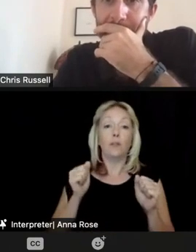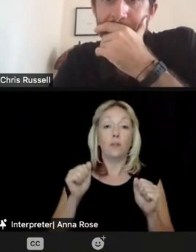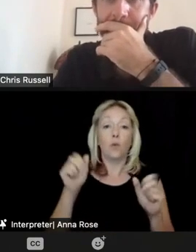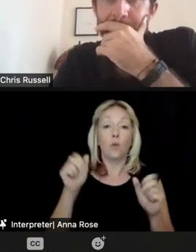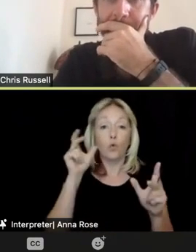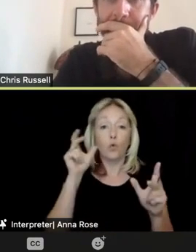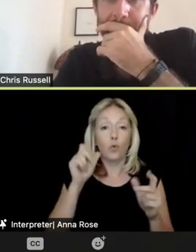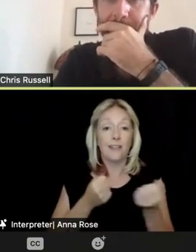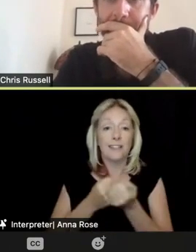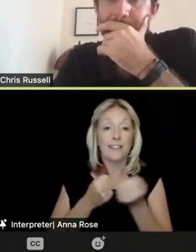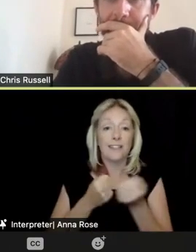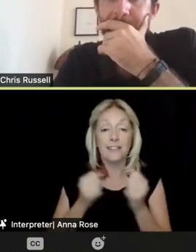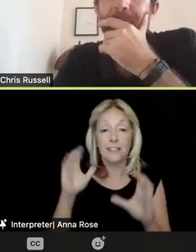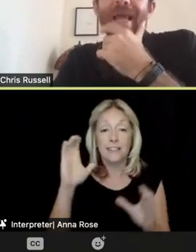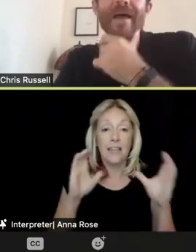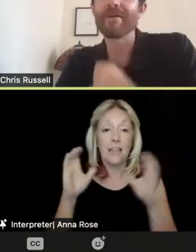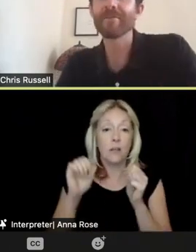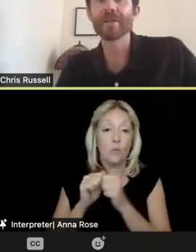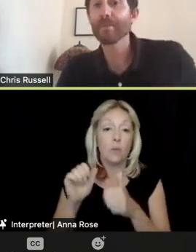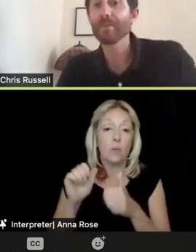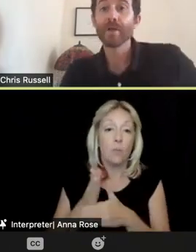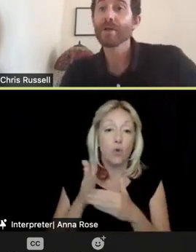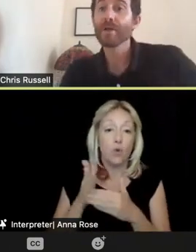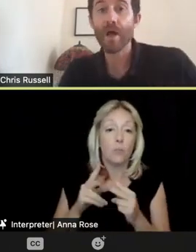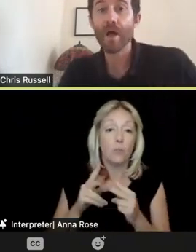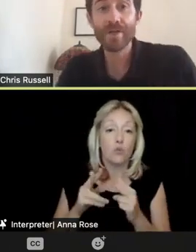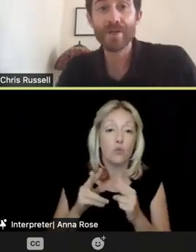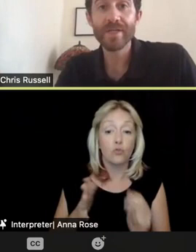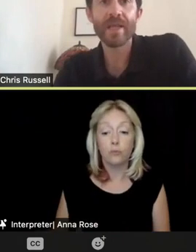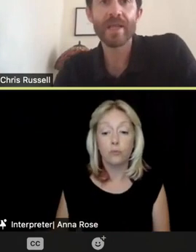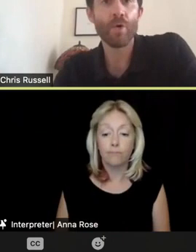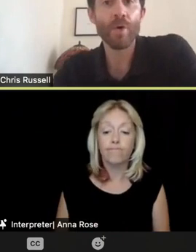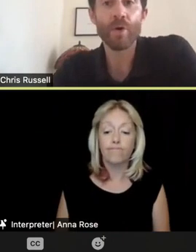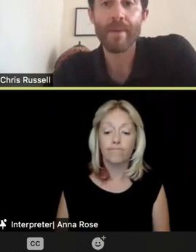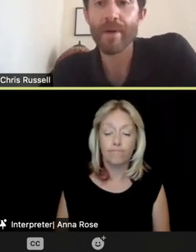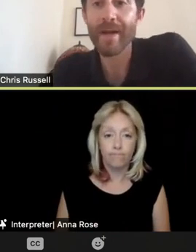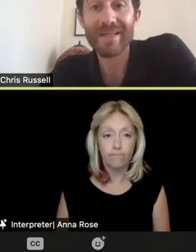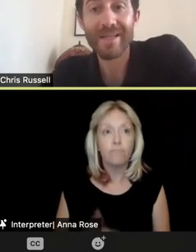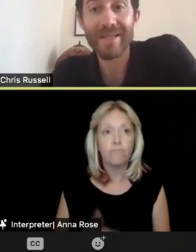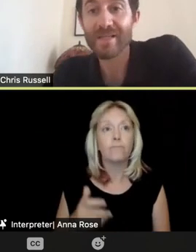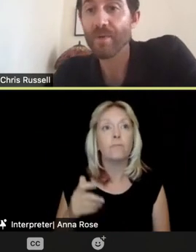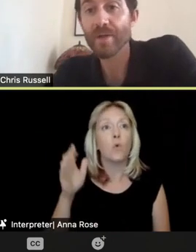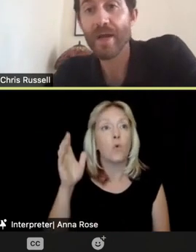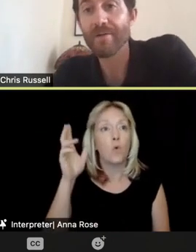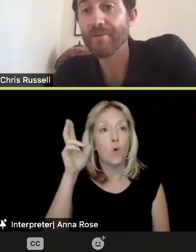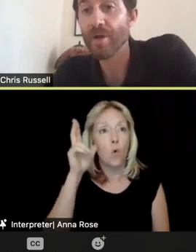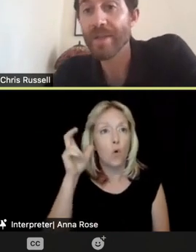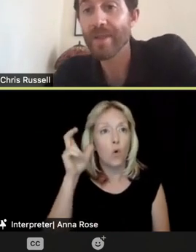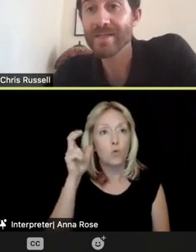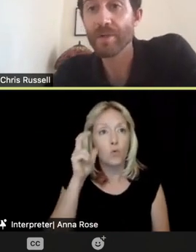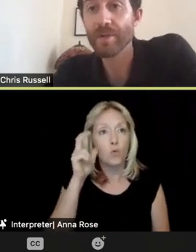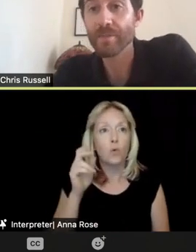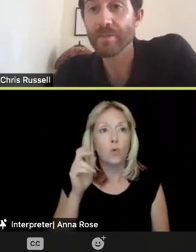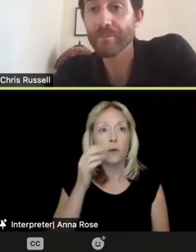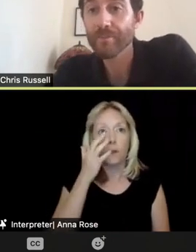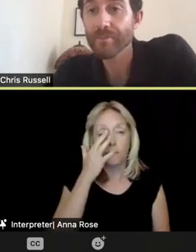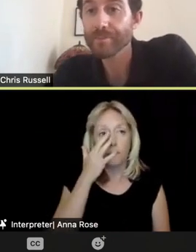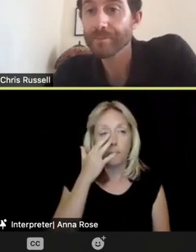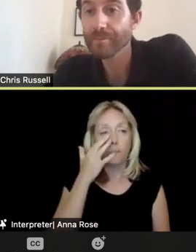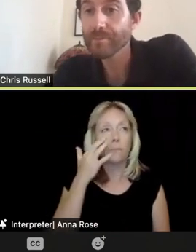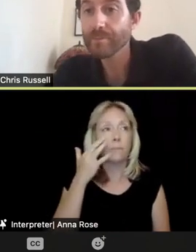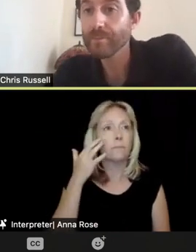partner. Mm-hmm. Yeah, definitely. Auditory scanning or motor memory access, both kind of, in that